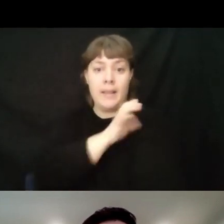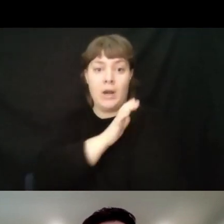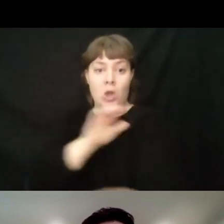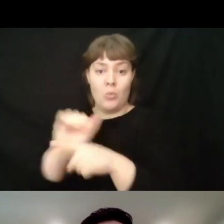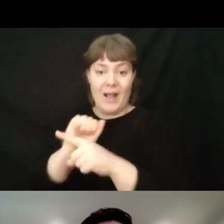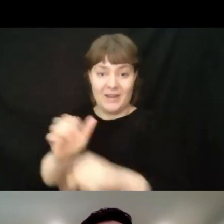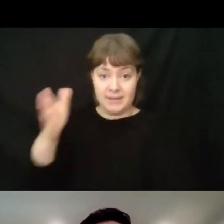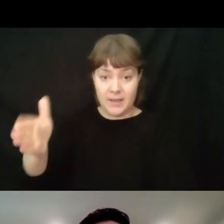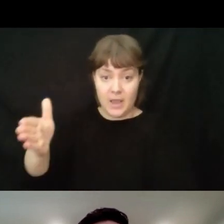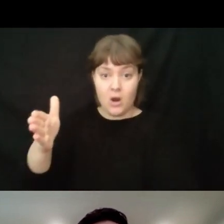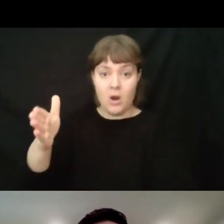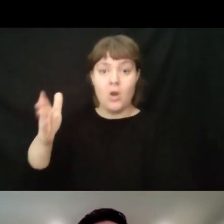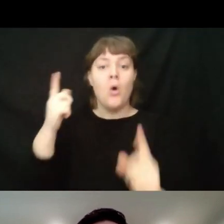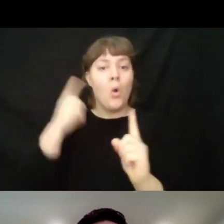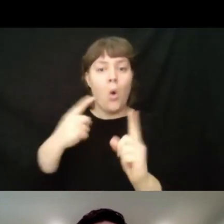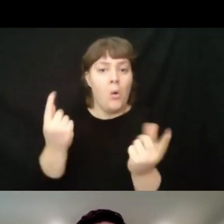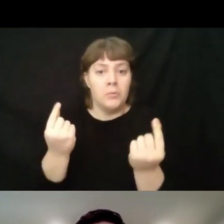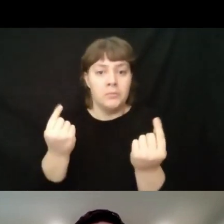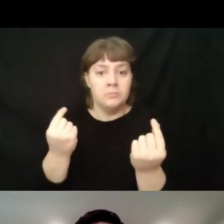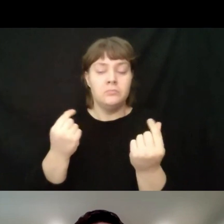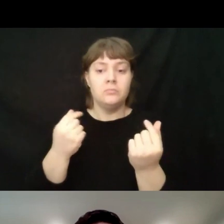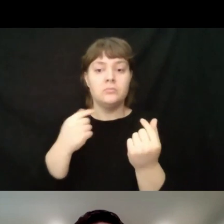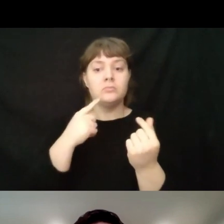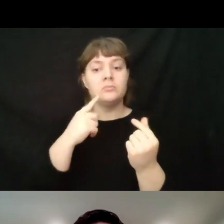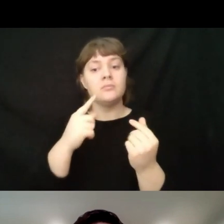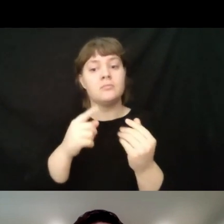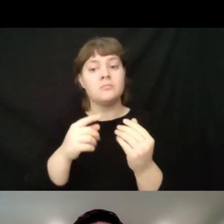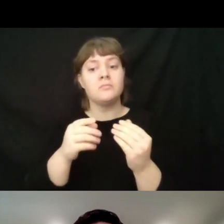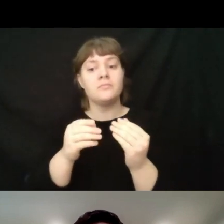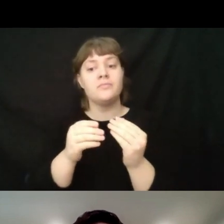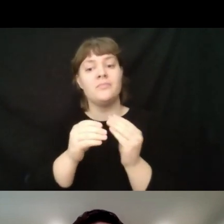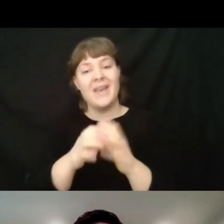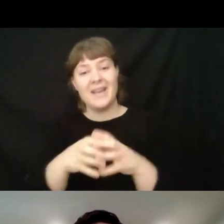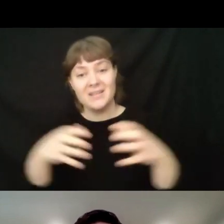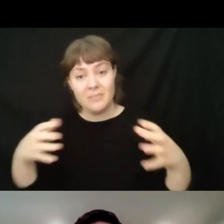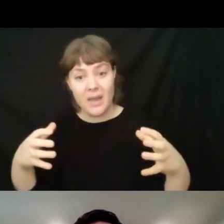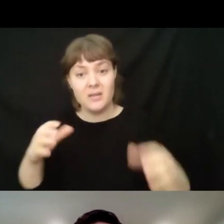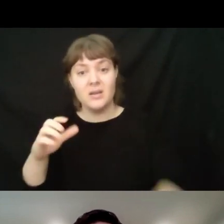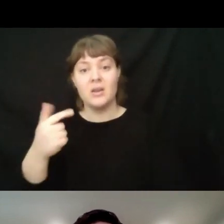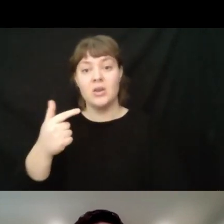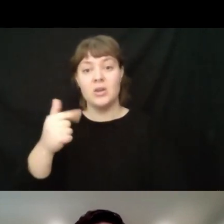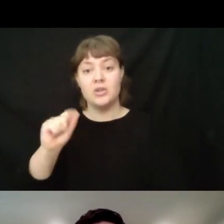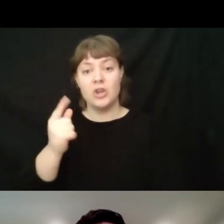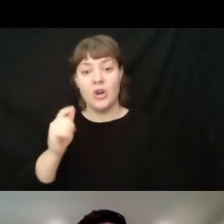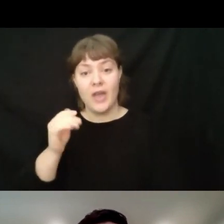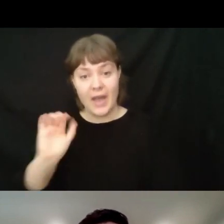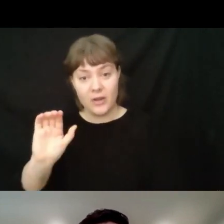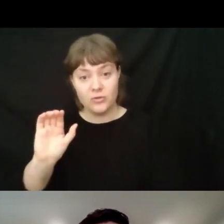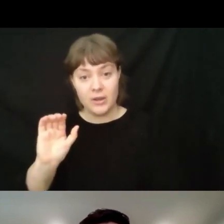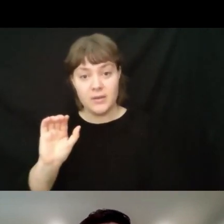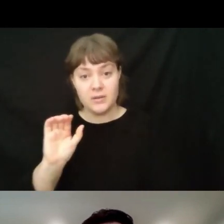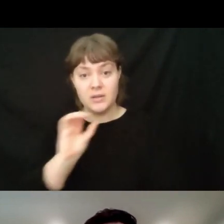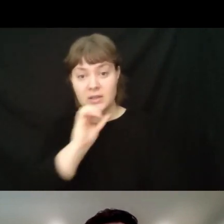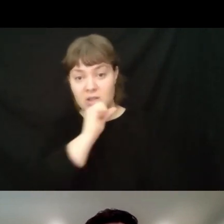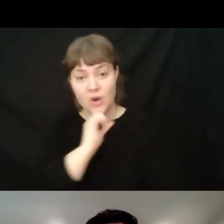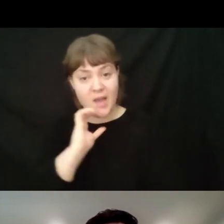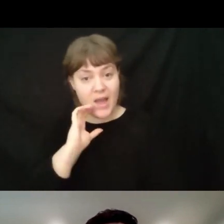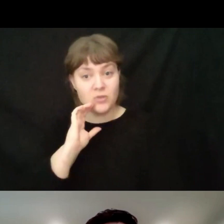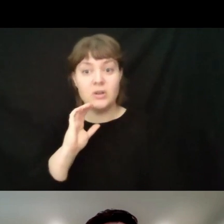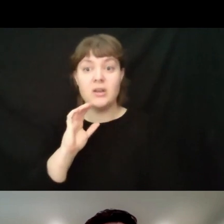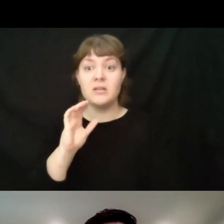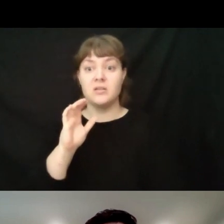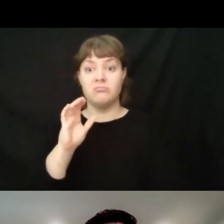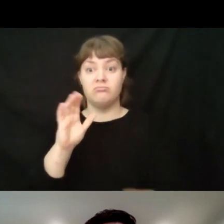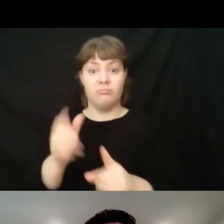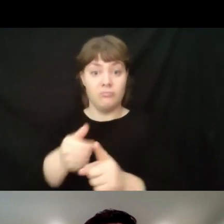the goal of expanding our geriatric footprint into the